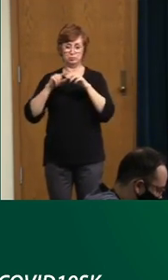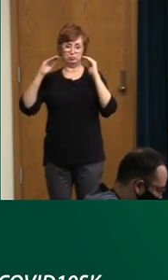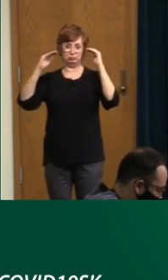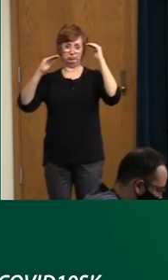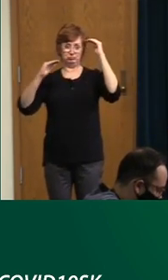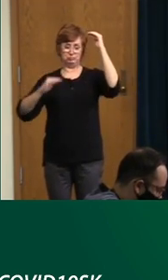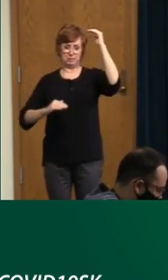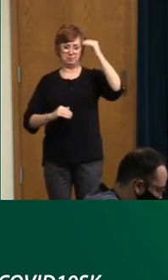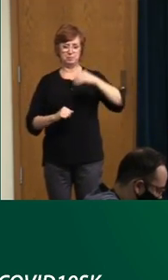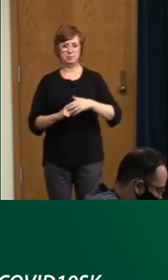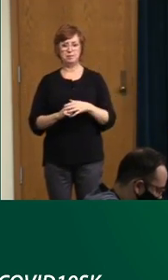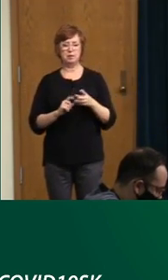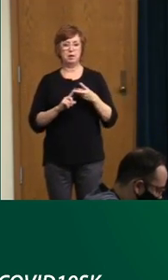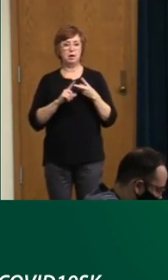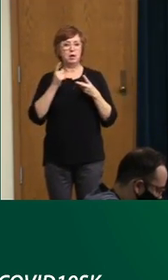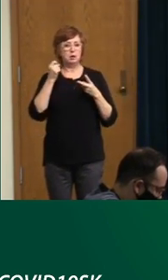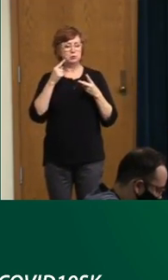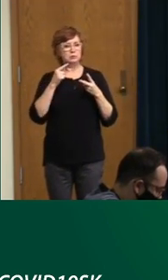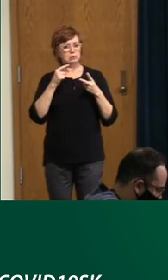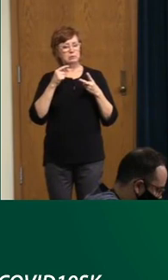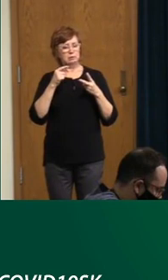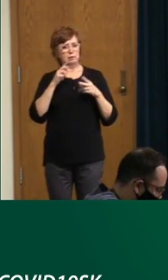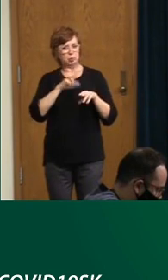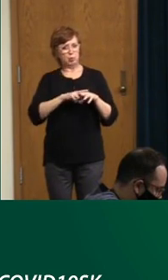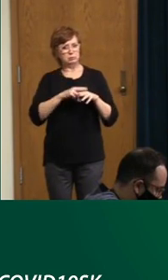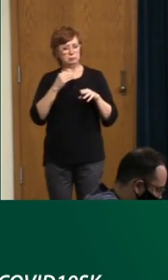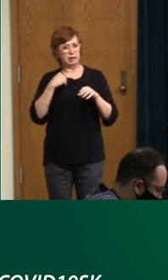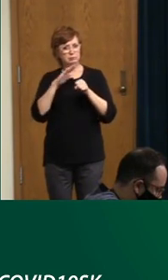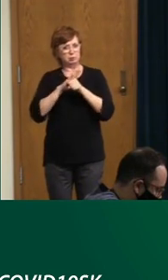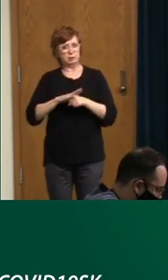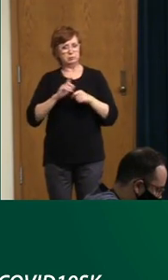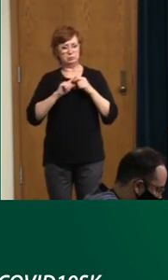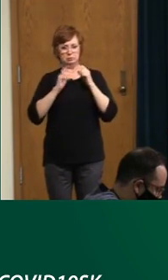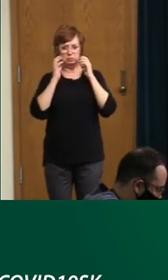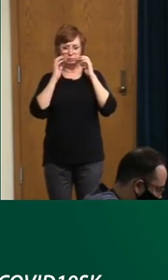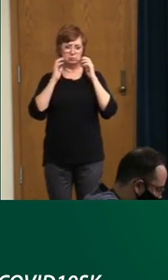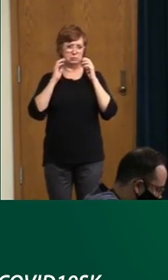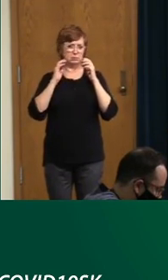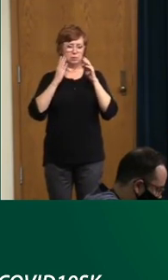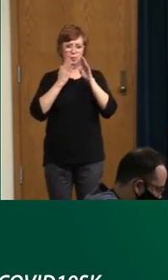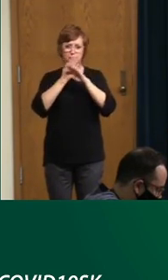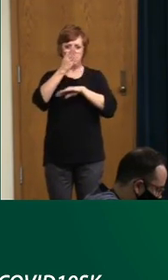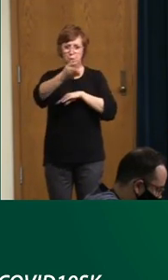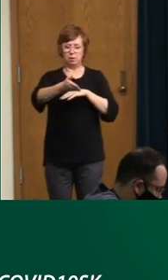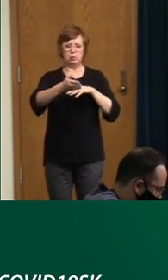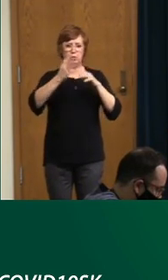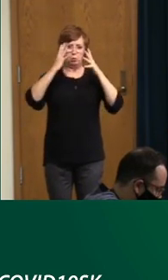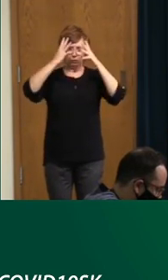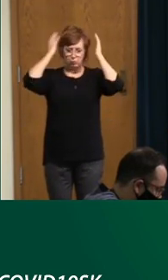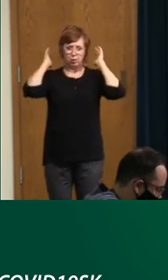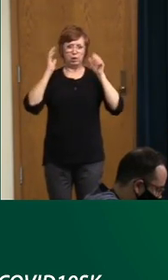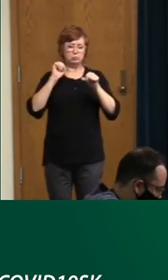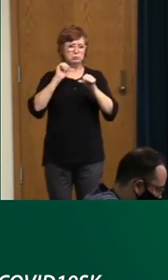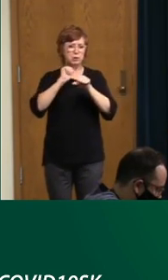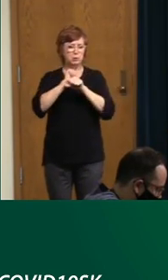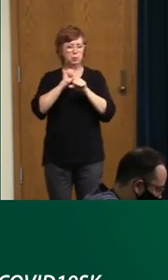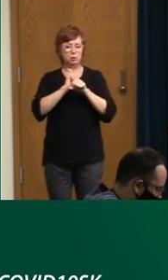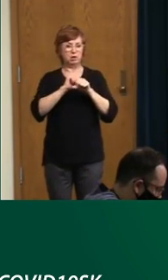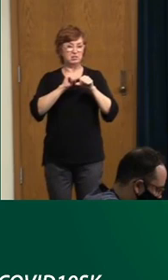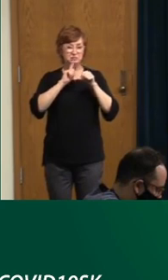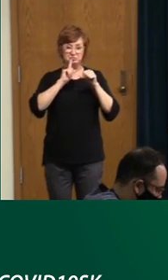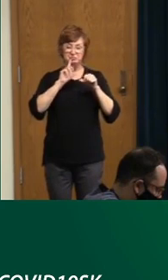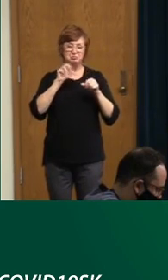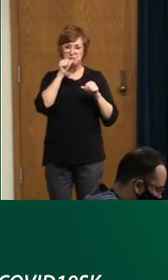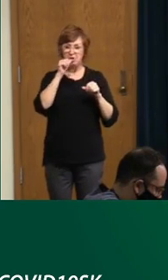there's some safety valves that we could use, but they're not ones that we want to pull the trigger on just as of yet, but we will adjust our